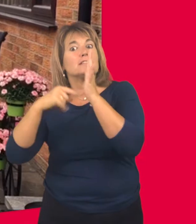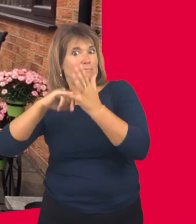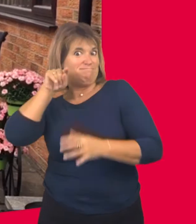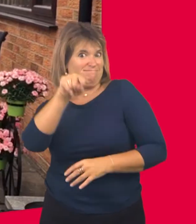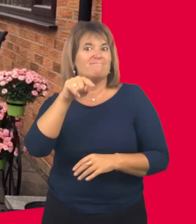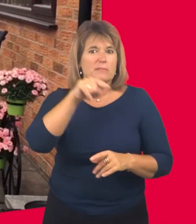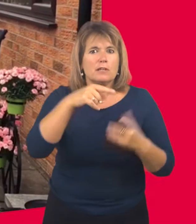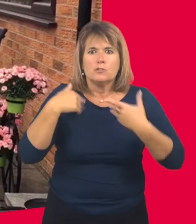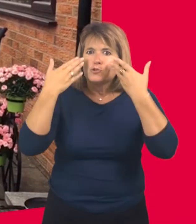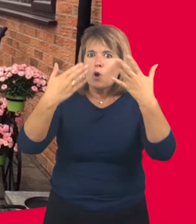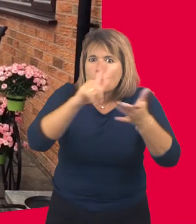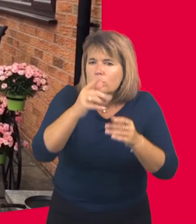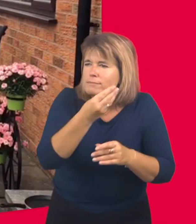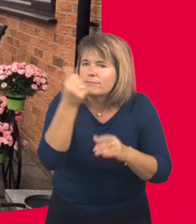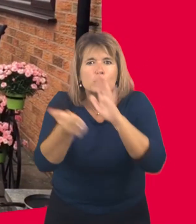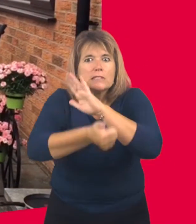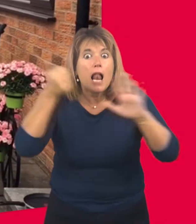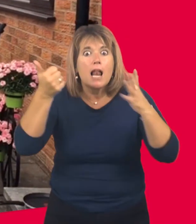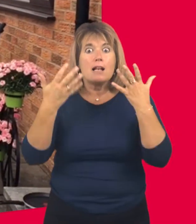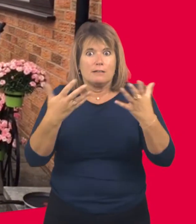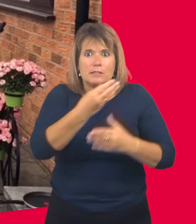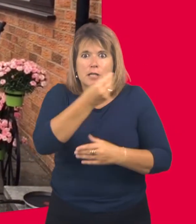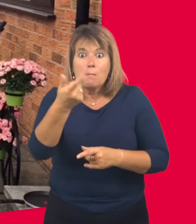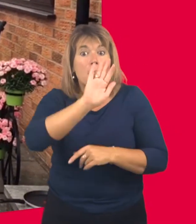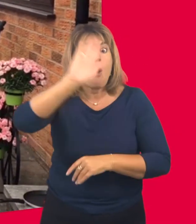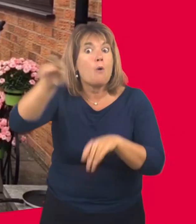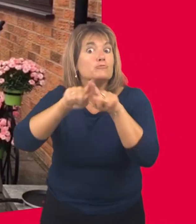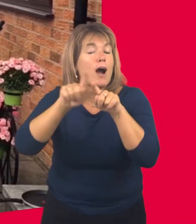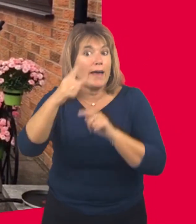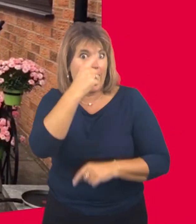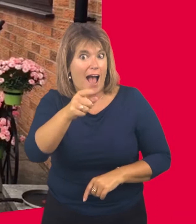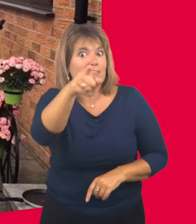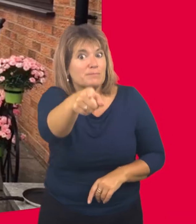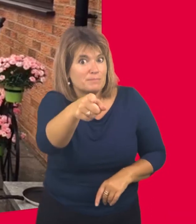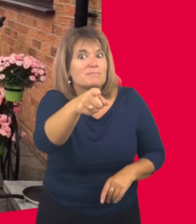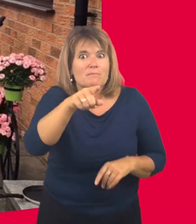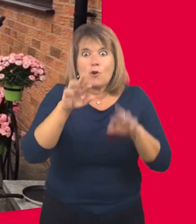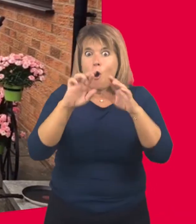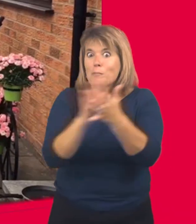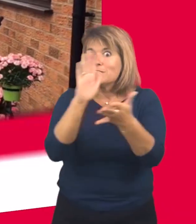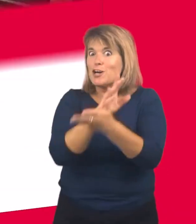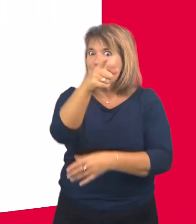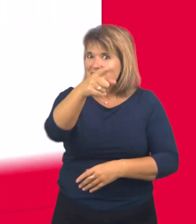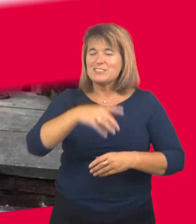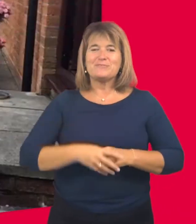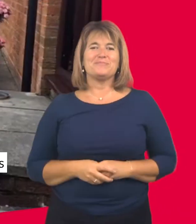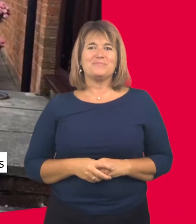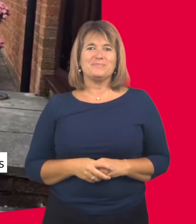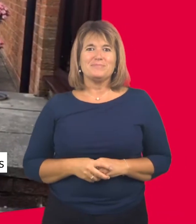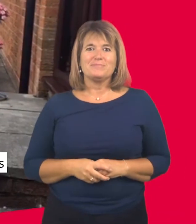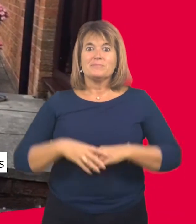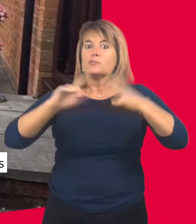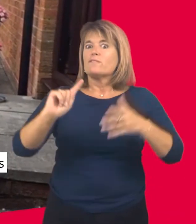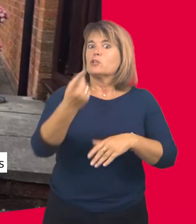I'm going to show you a few skills today, little things you can do at home, and hope you guys enjoy. So our